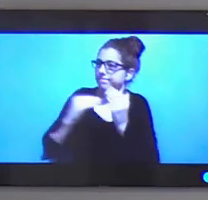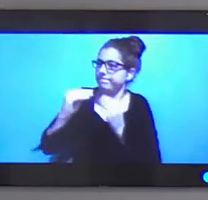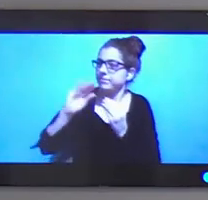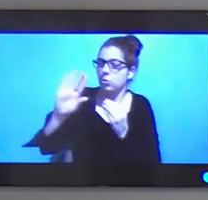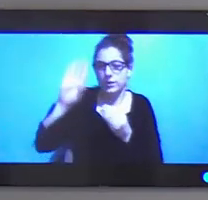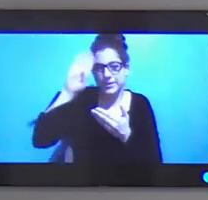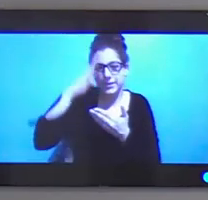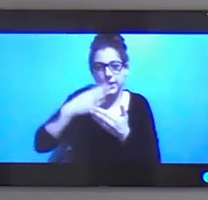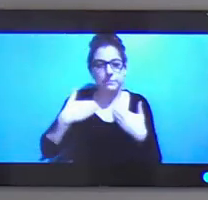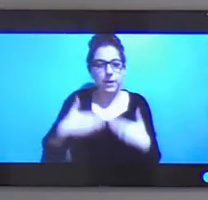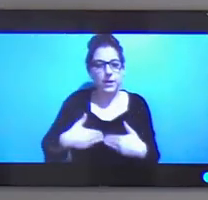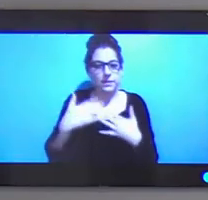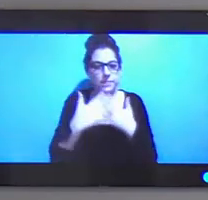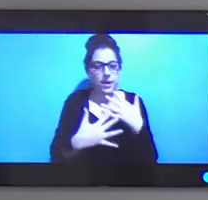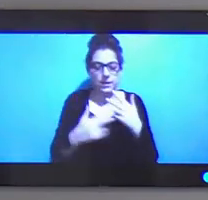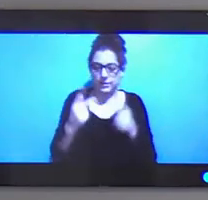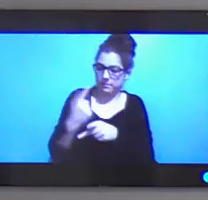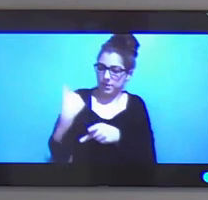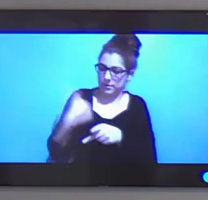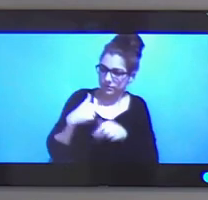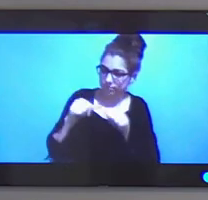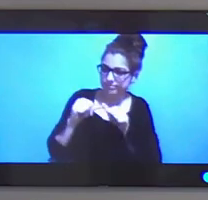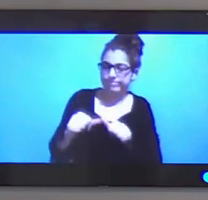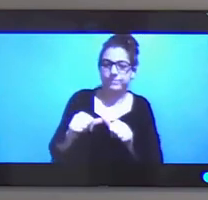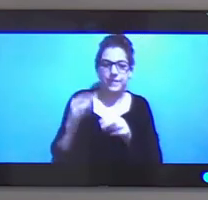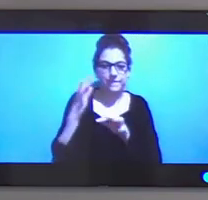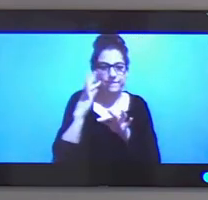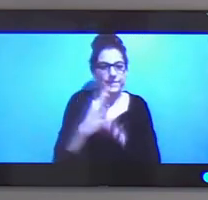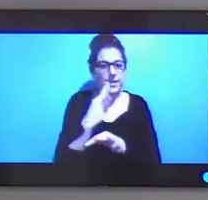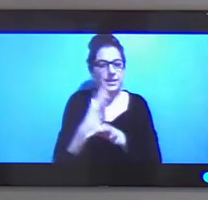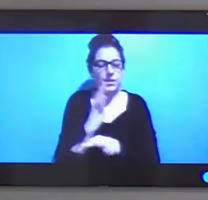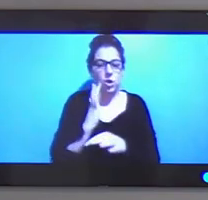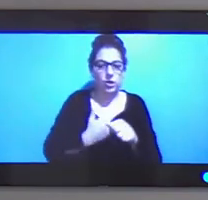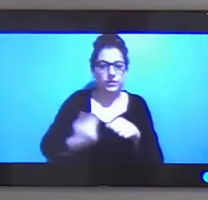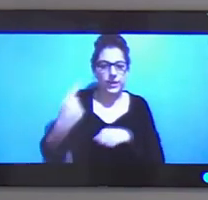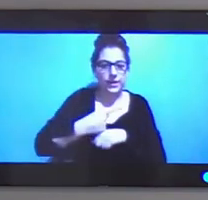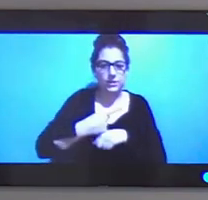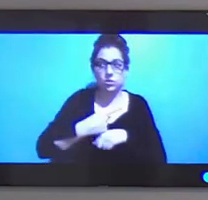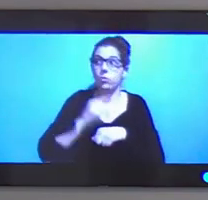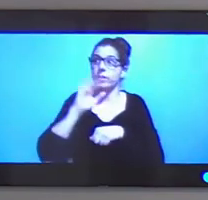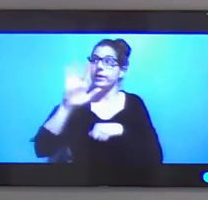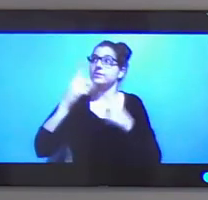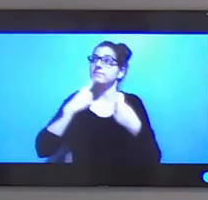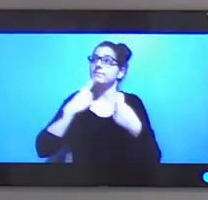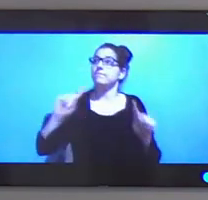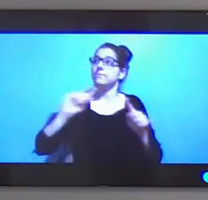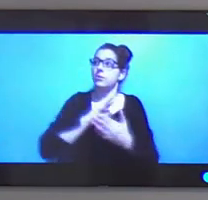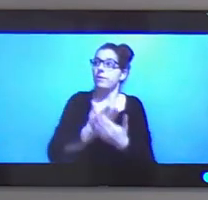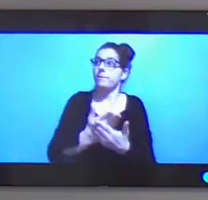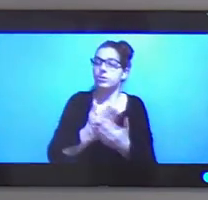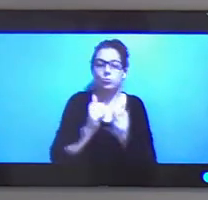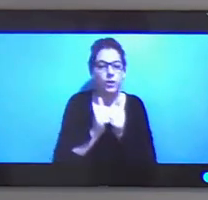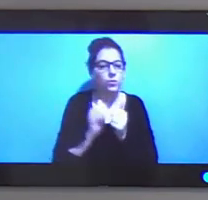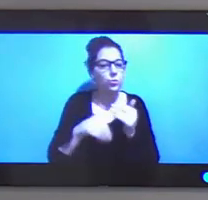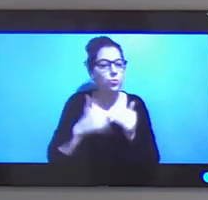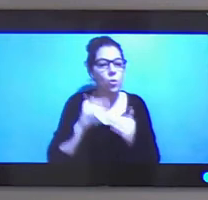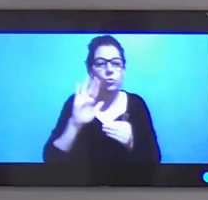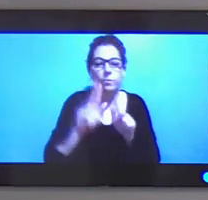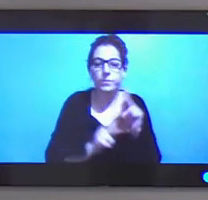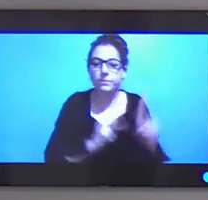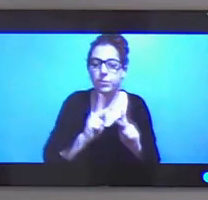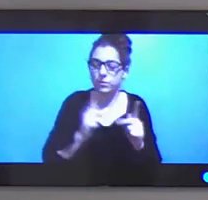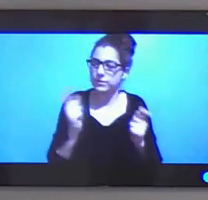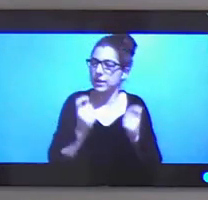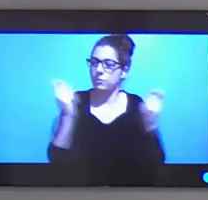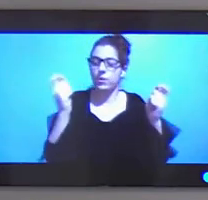us firm in the true faith throughout our days of pilgrimage. On the day of his coming, we may together with all your saints celebrate the marriage feast